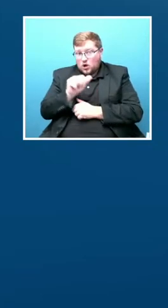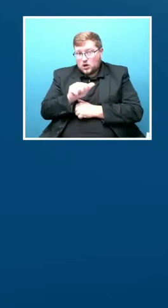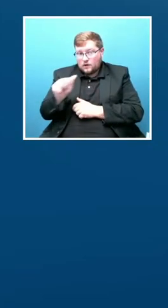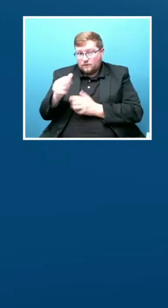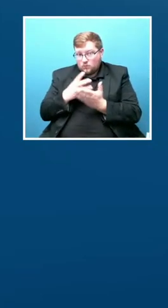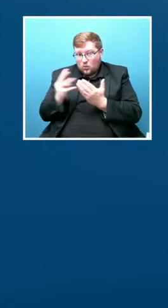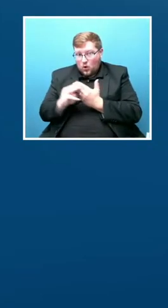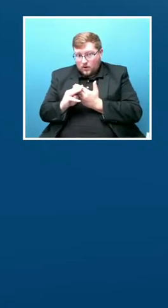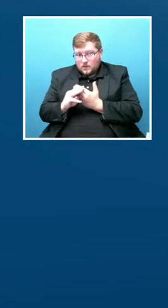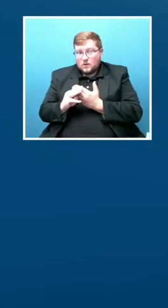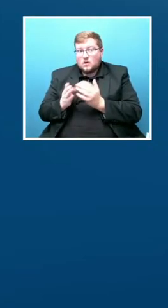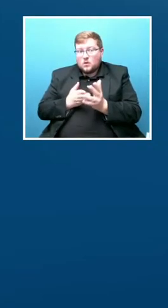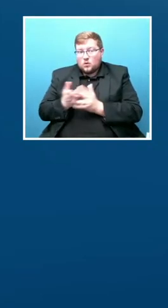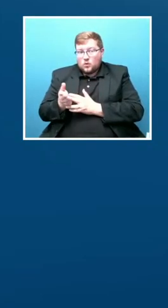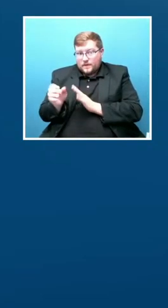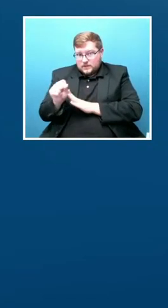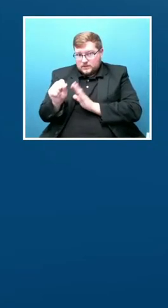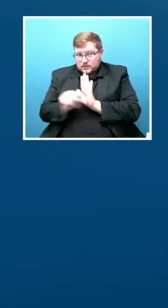states.